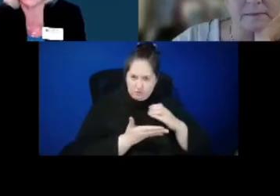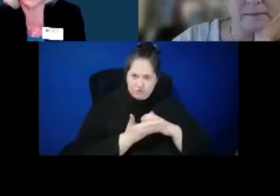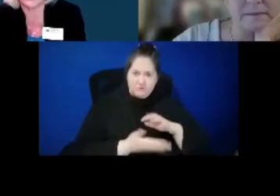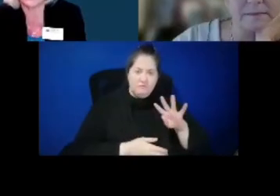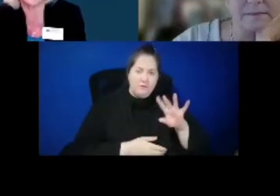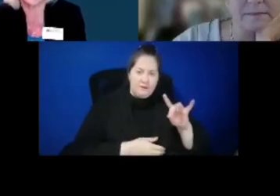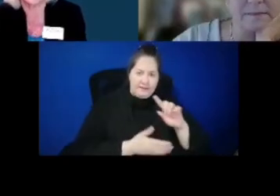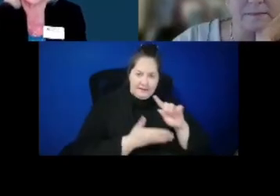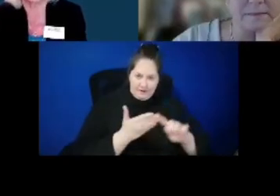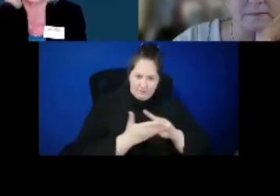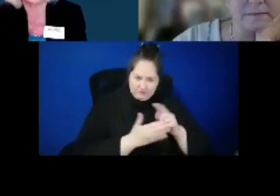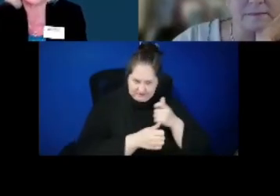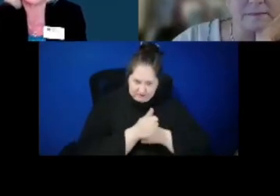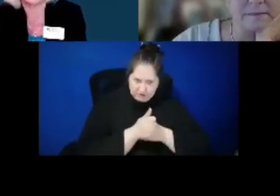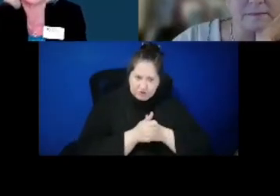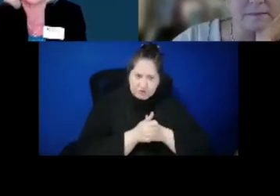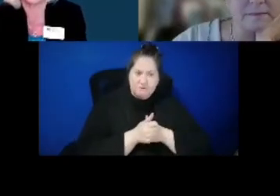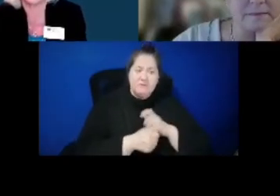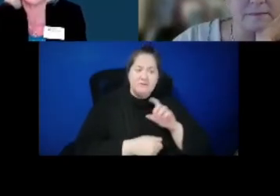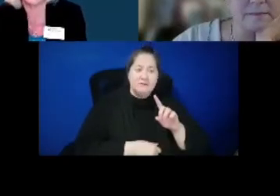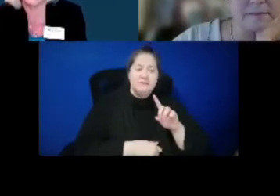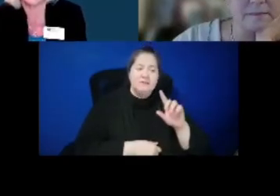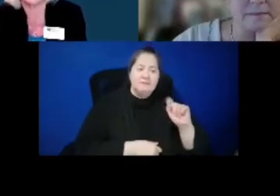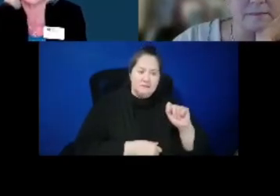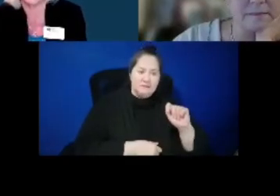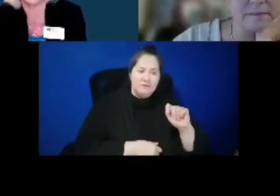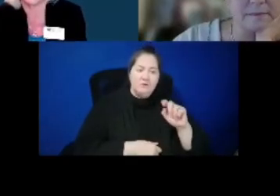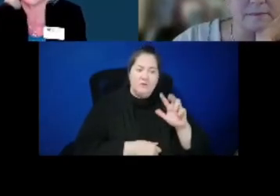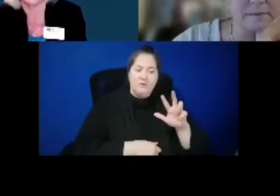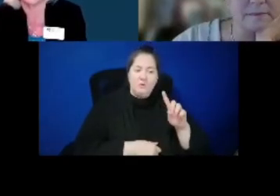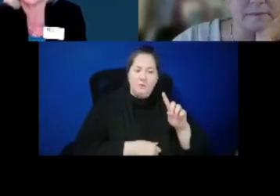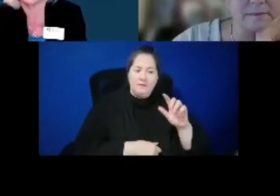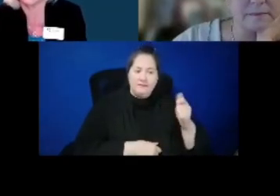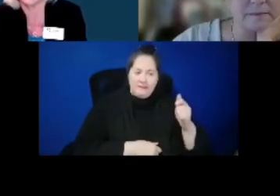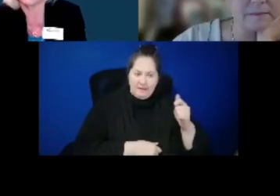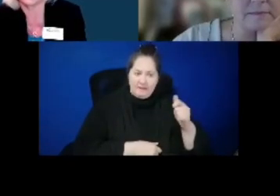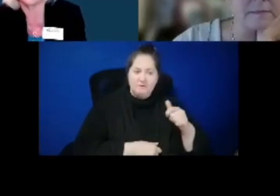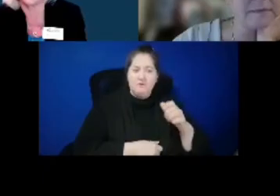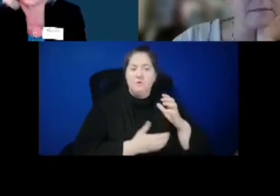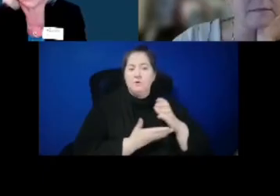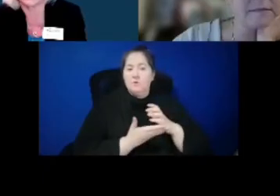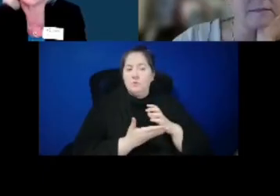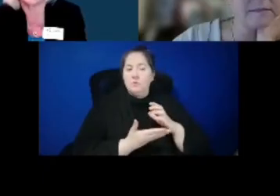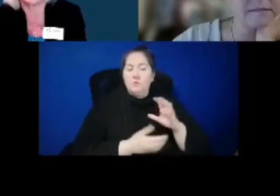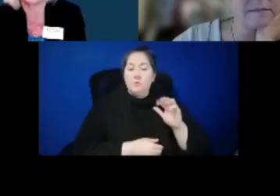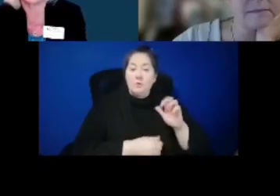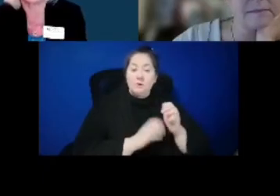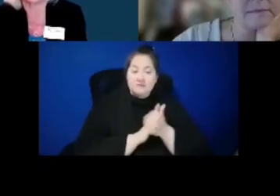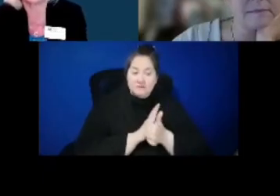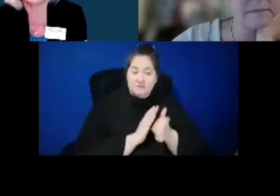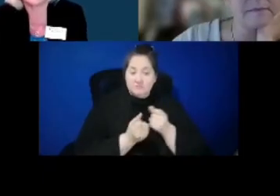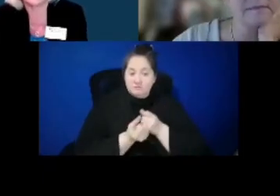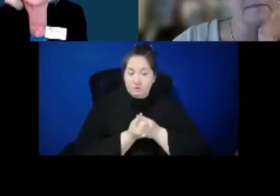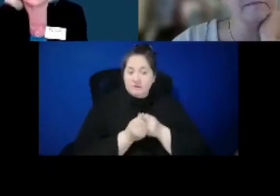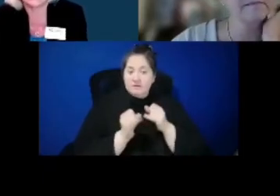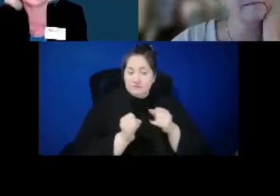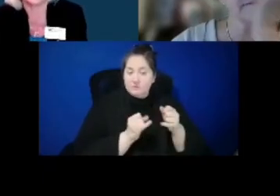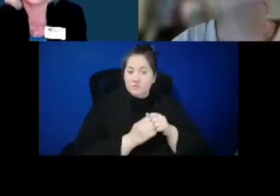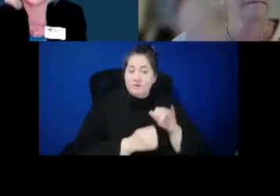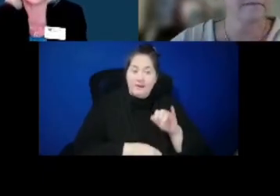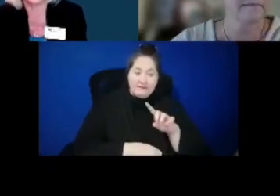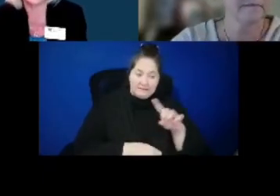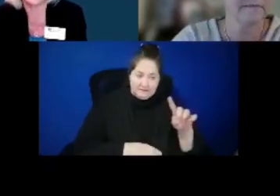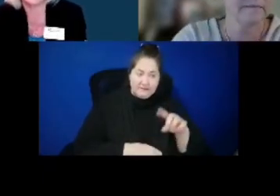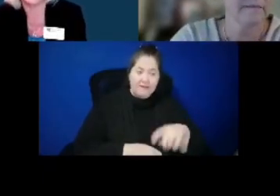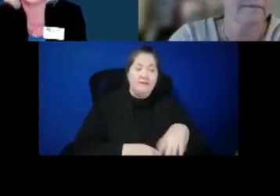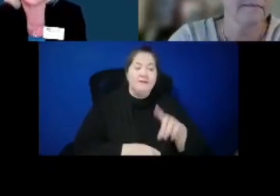48 hours each, DDT 3110, core skills for supporting individuals with IDD, and then